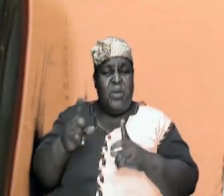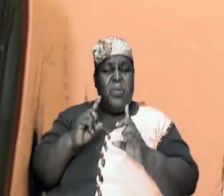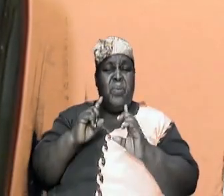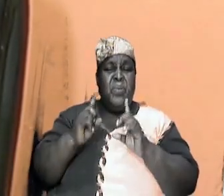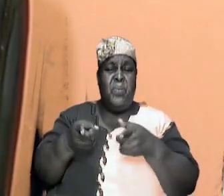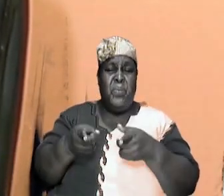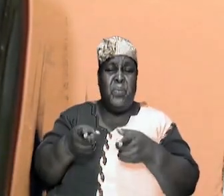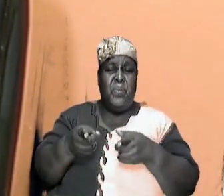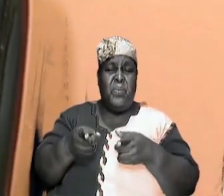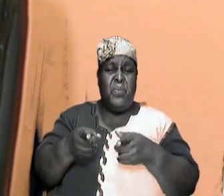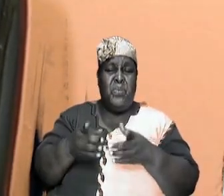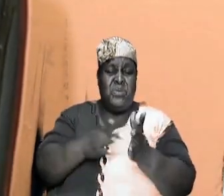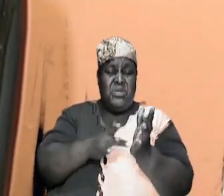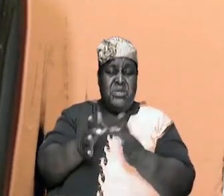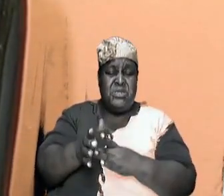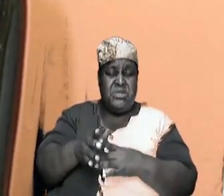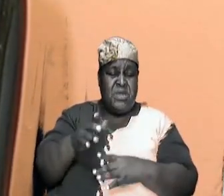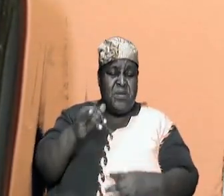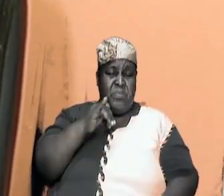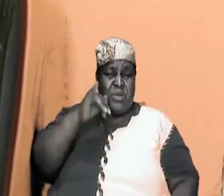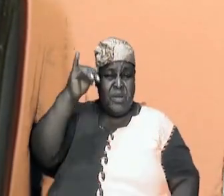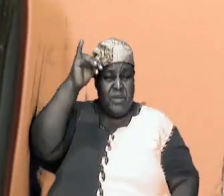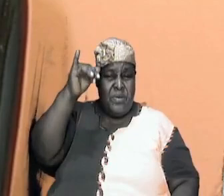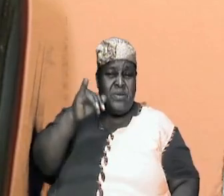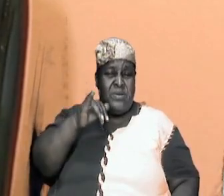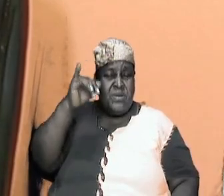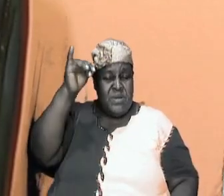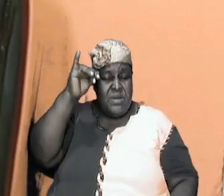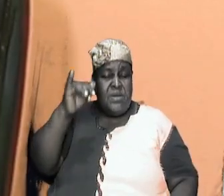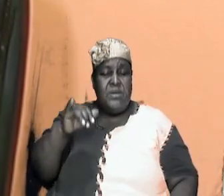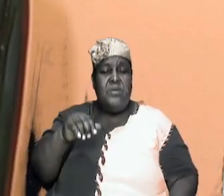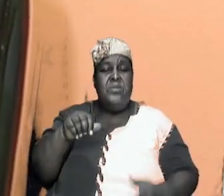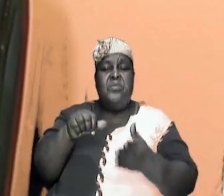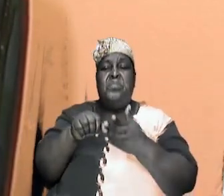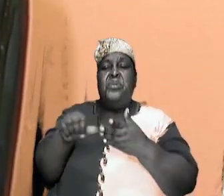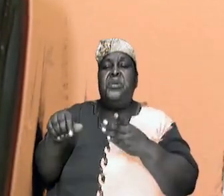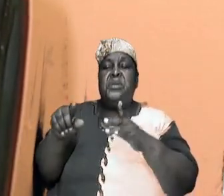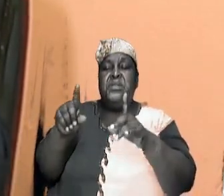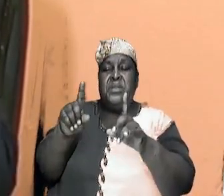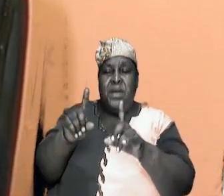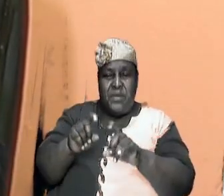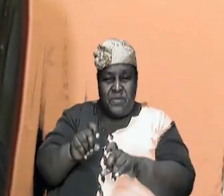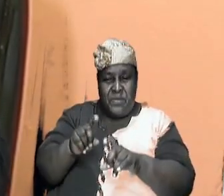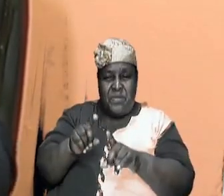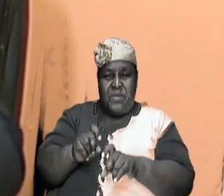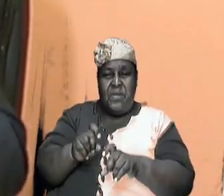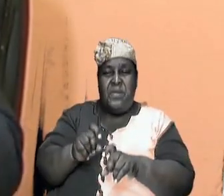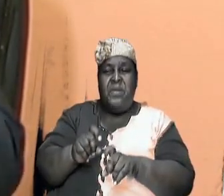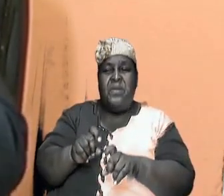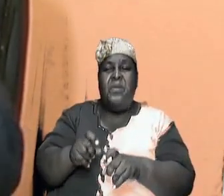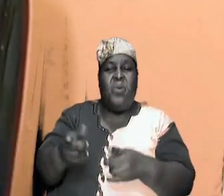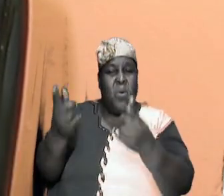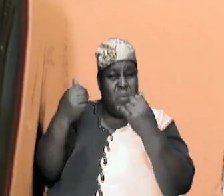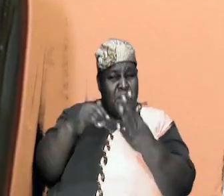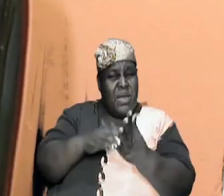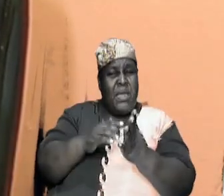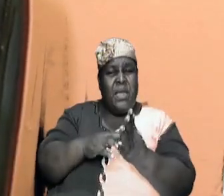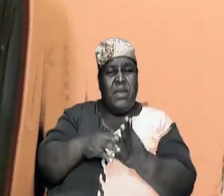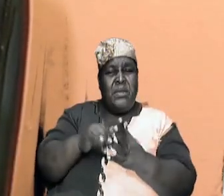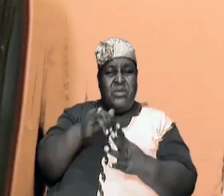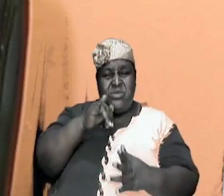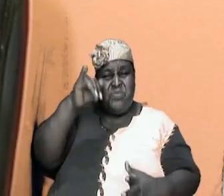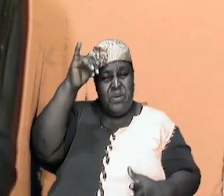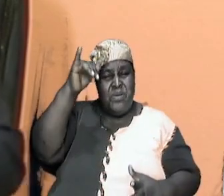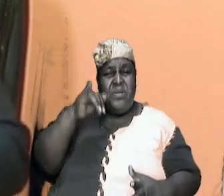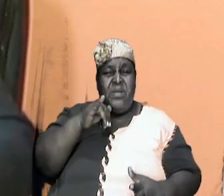he and his parents went, I think to pay tax, I believe. And when they were coming back, you know, his parents